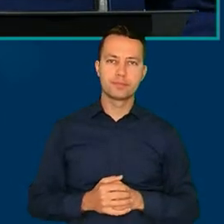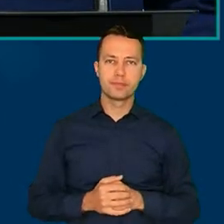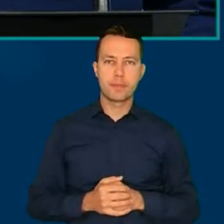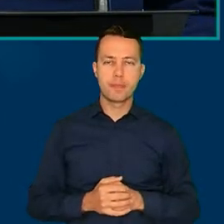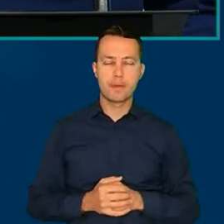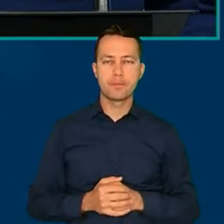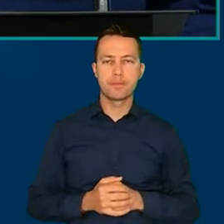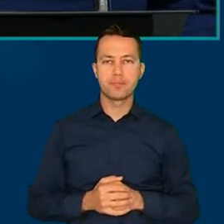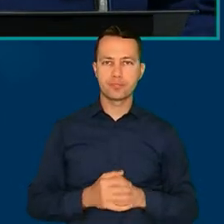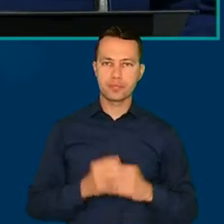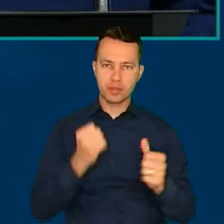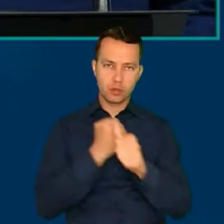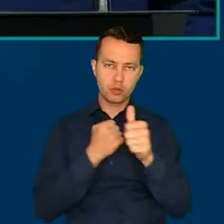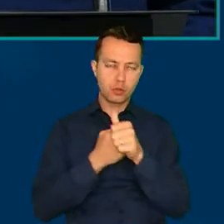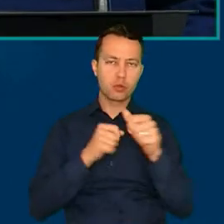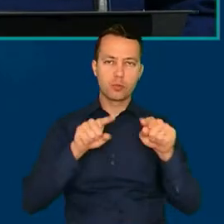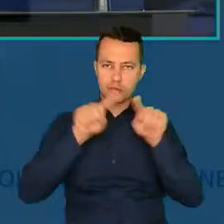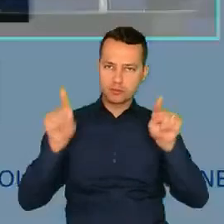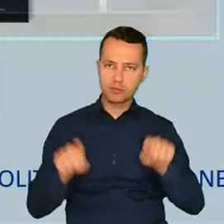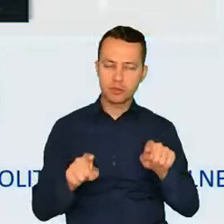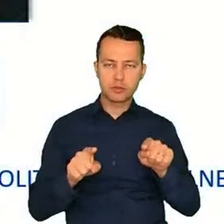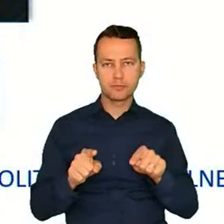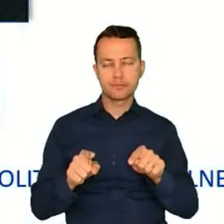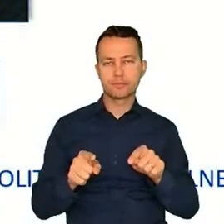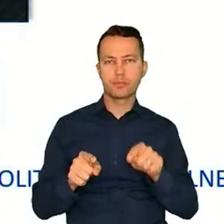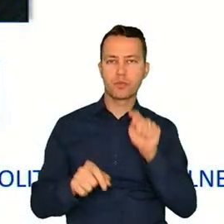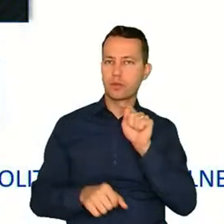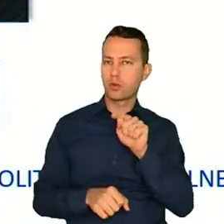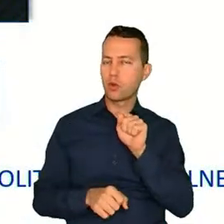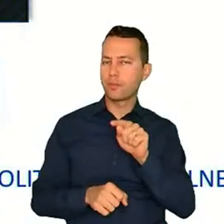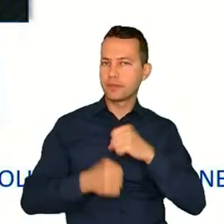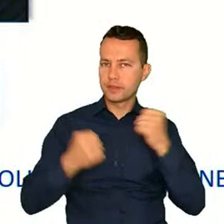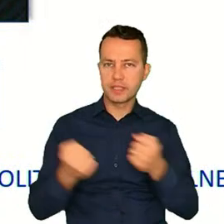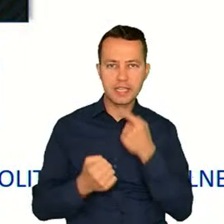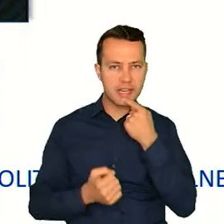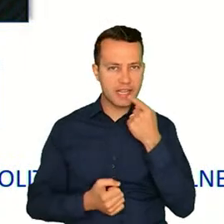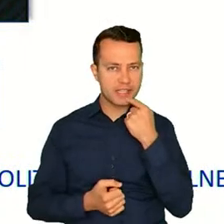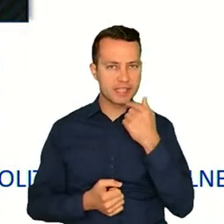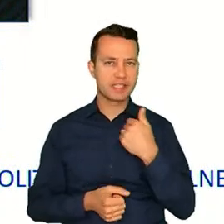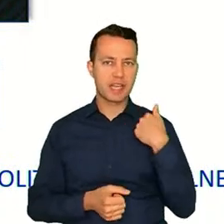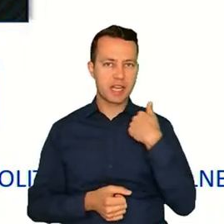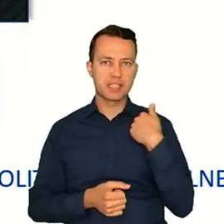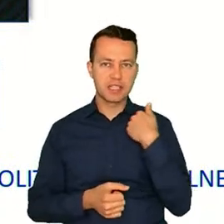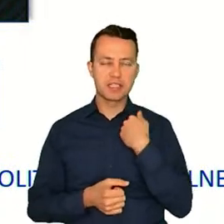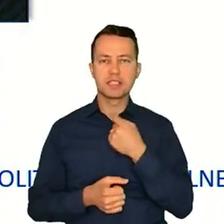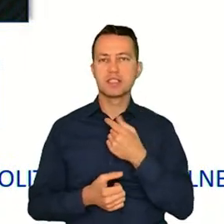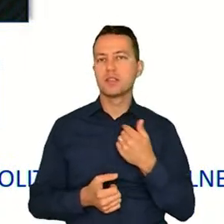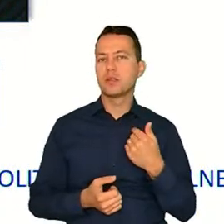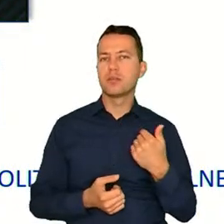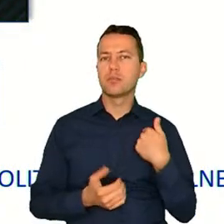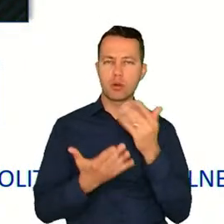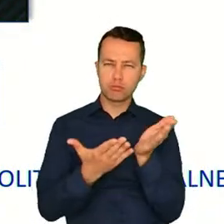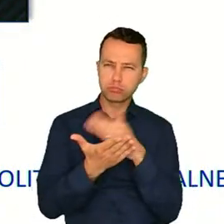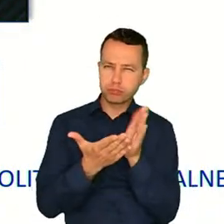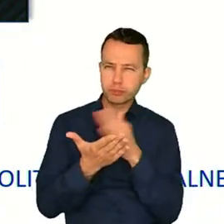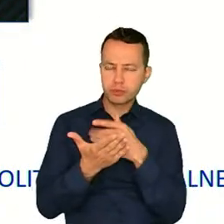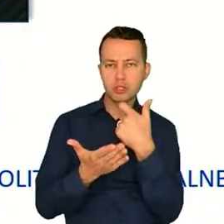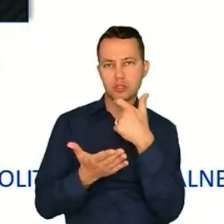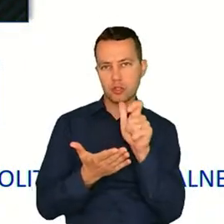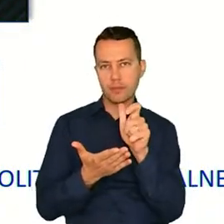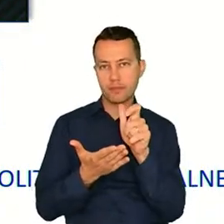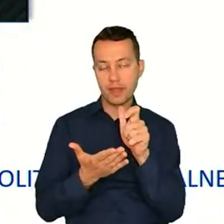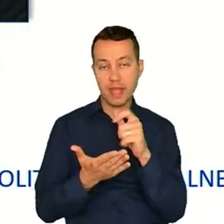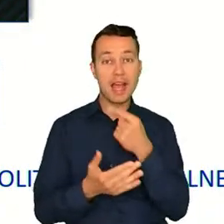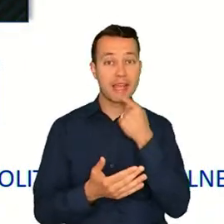actually focus on the due diligence document. In English, it is 100 pages, but Polish version